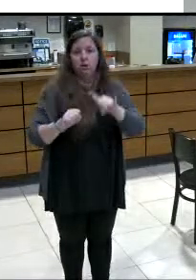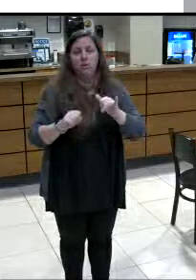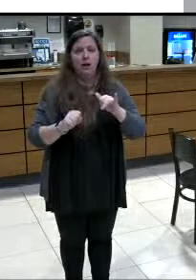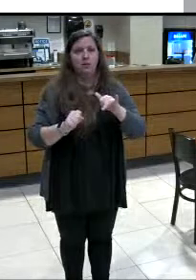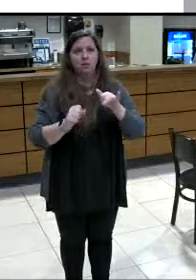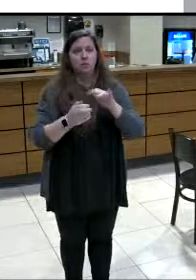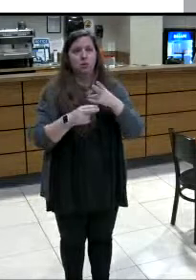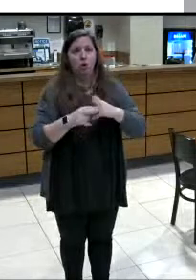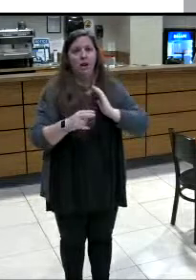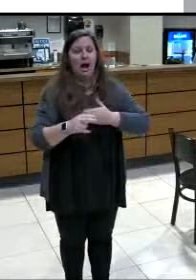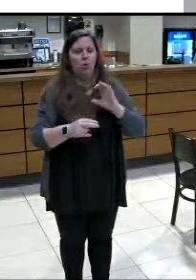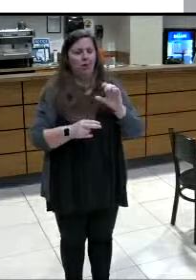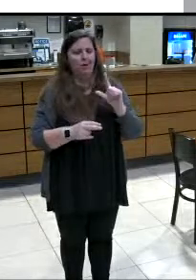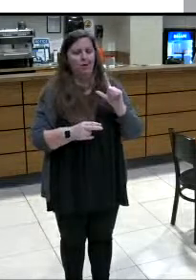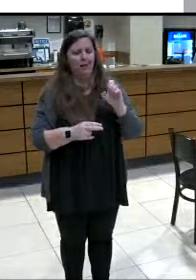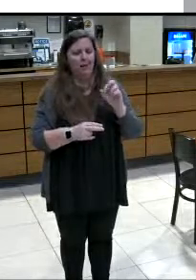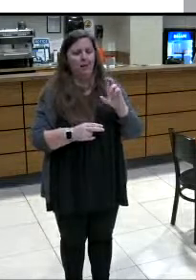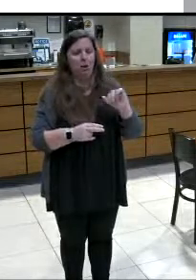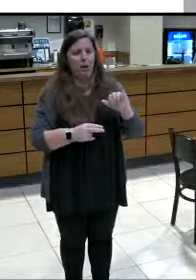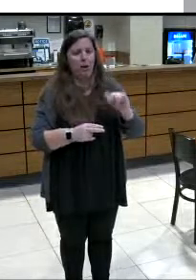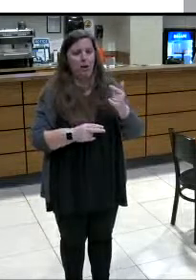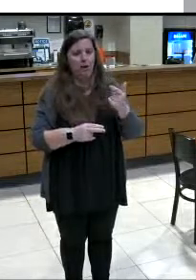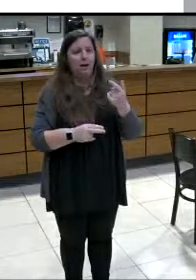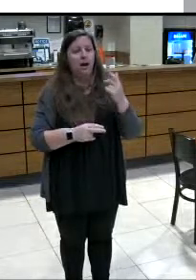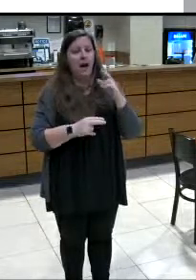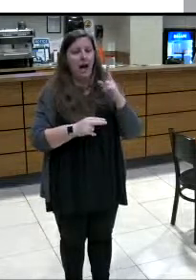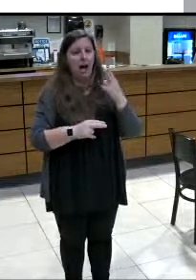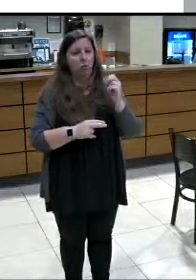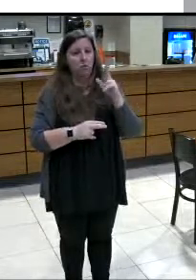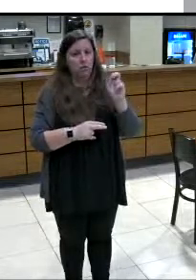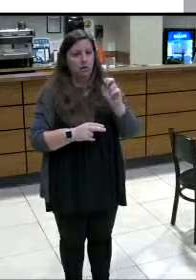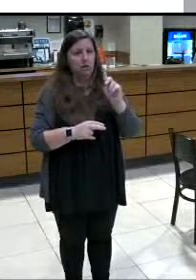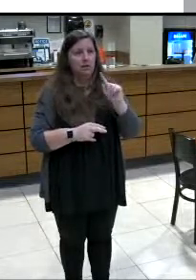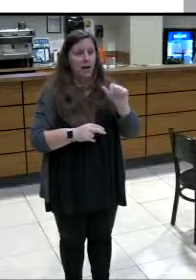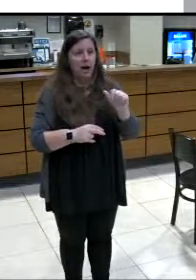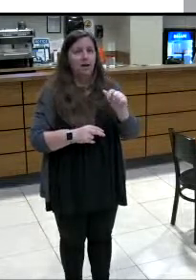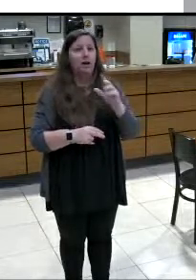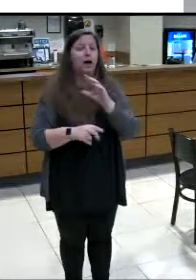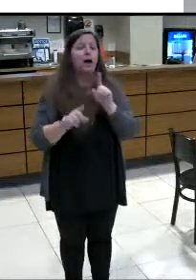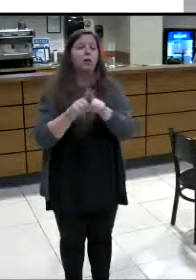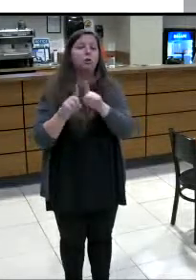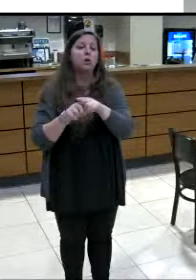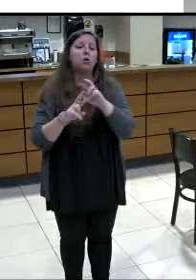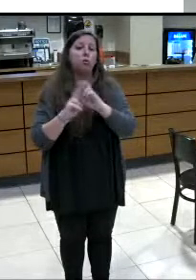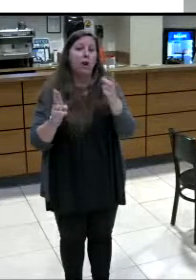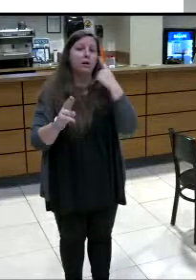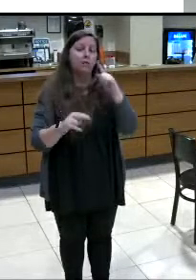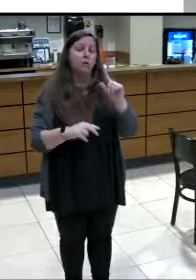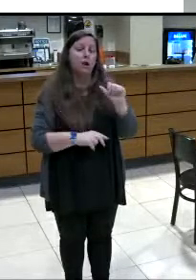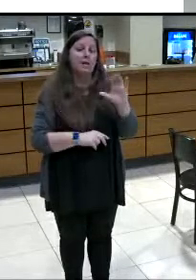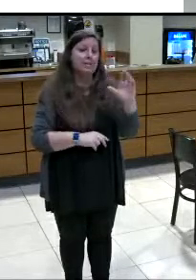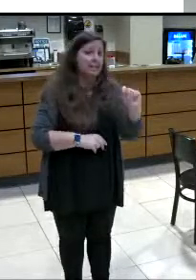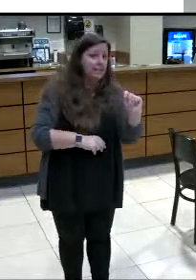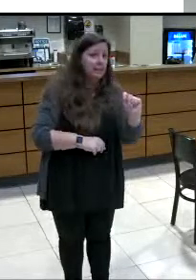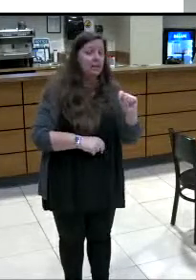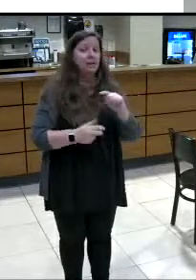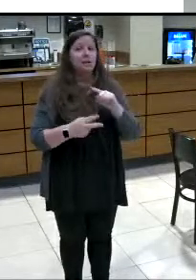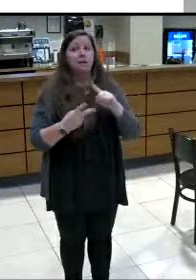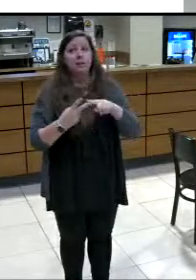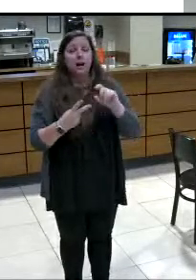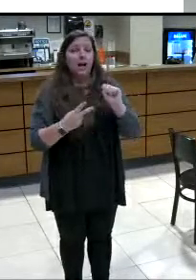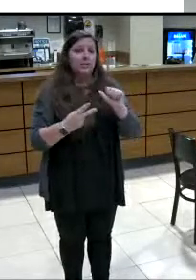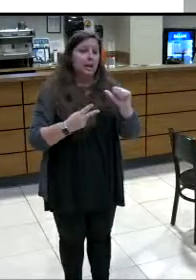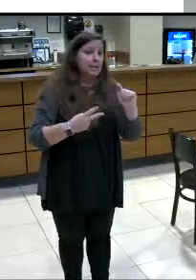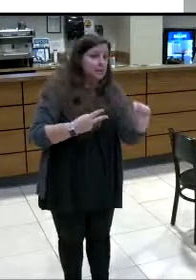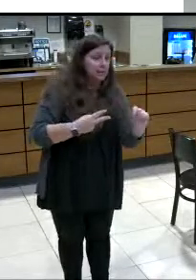career readiness also looks at the readiness score for our students on the ACT, the SAT, if they